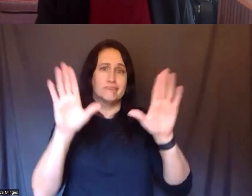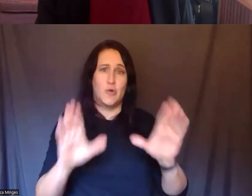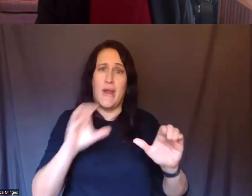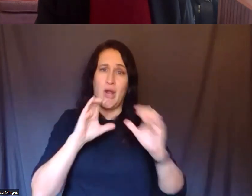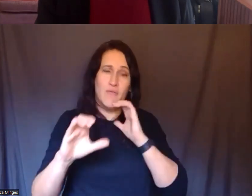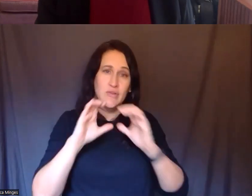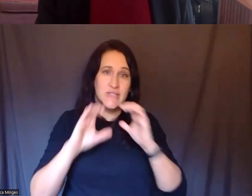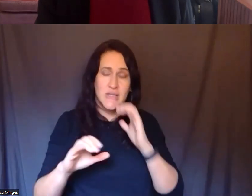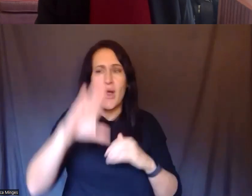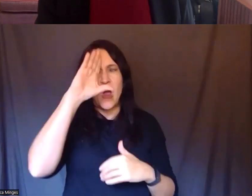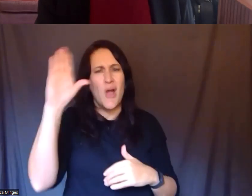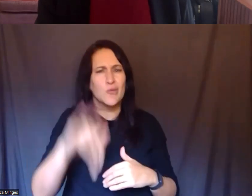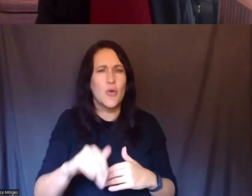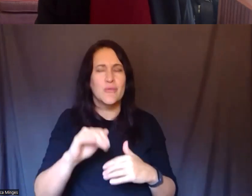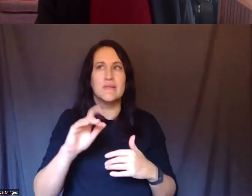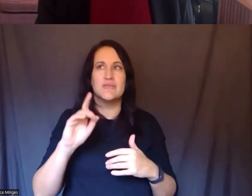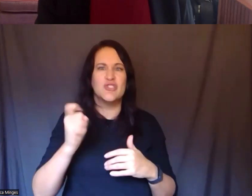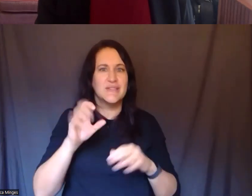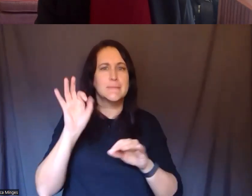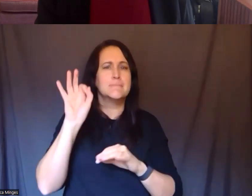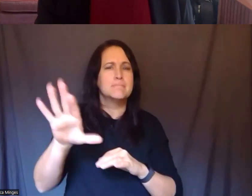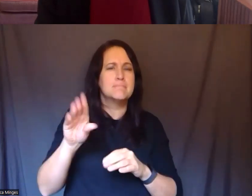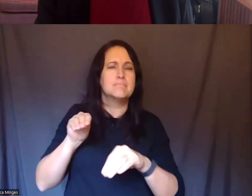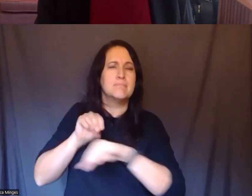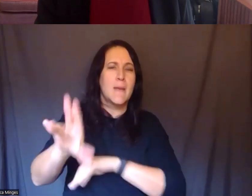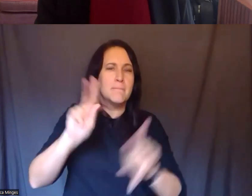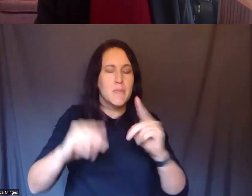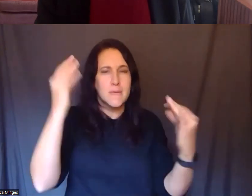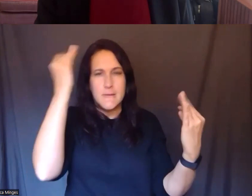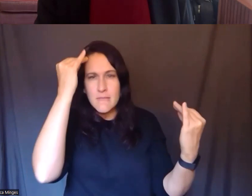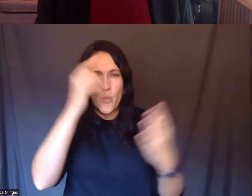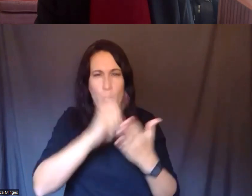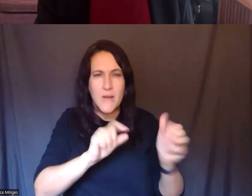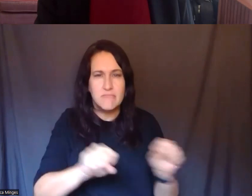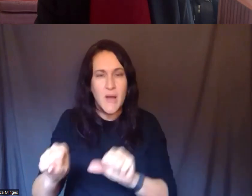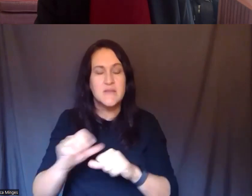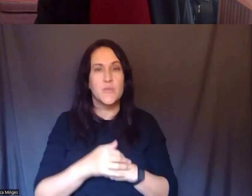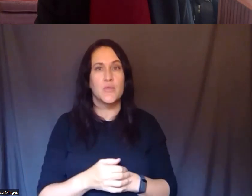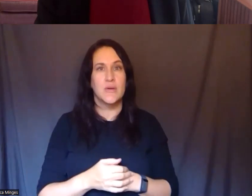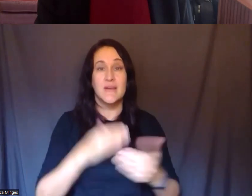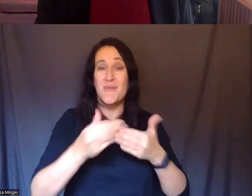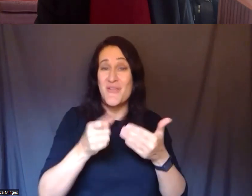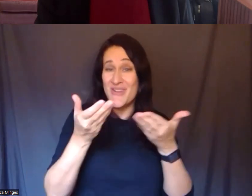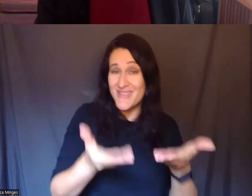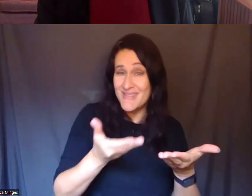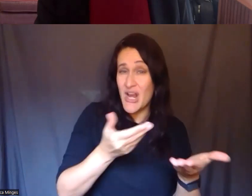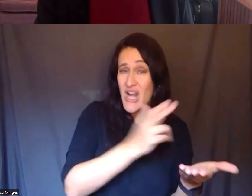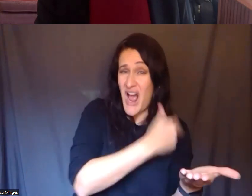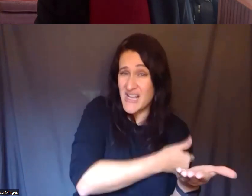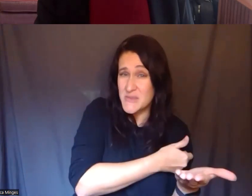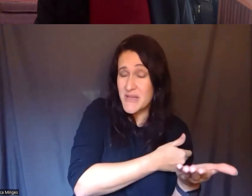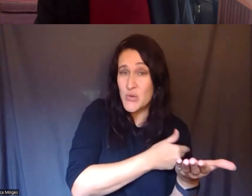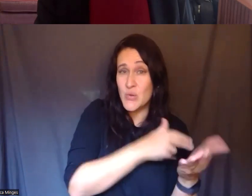conversation. I know that it's just getting people thinking about what's all possible. And whether we're in a hospital setting, whether we're in a